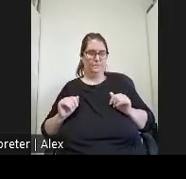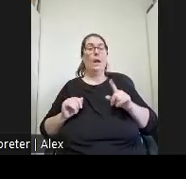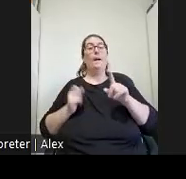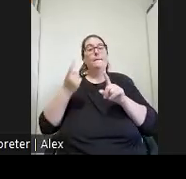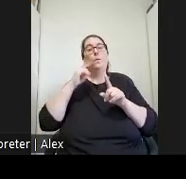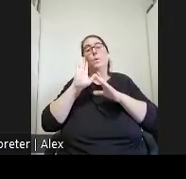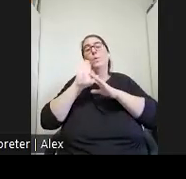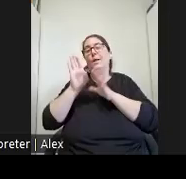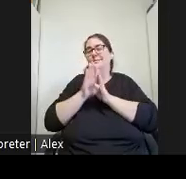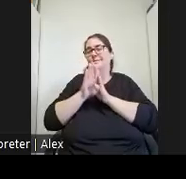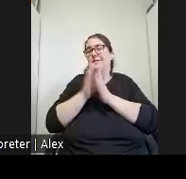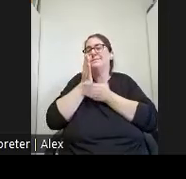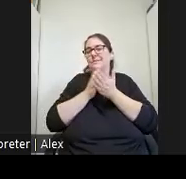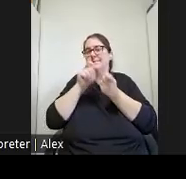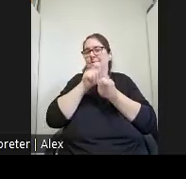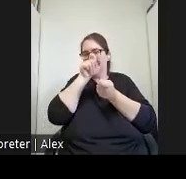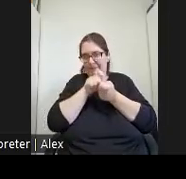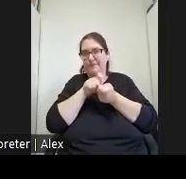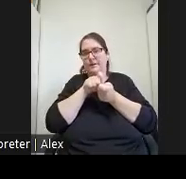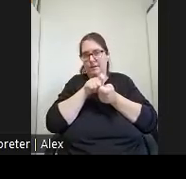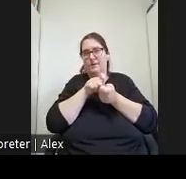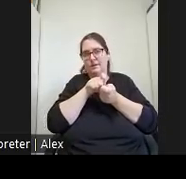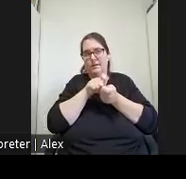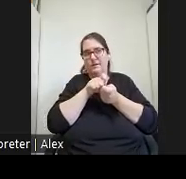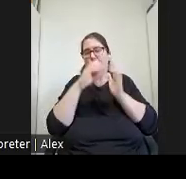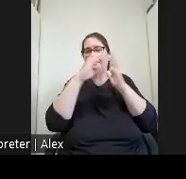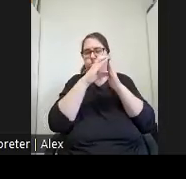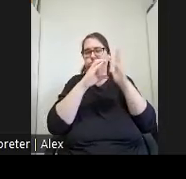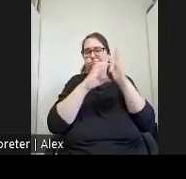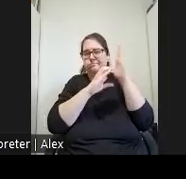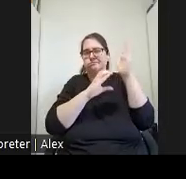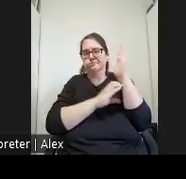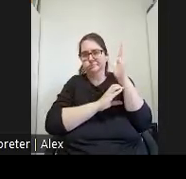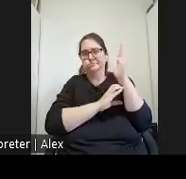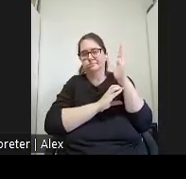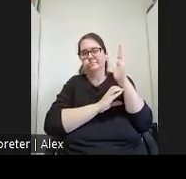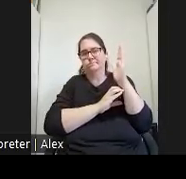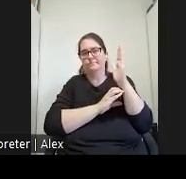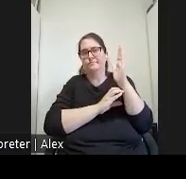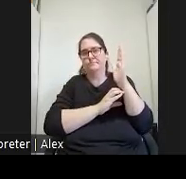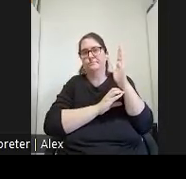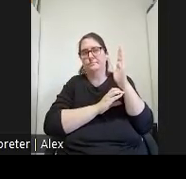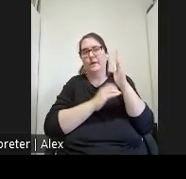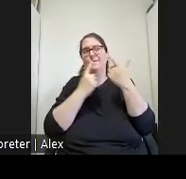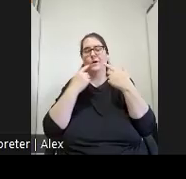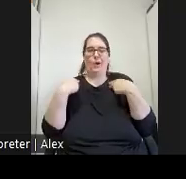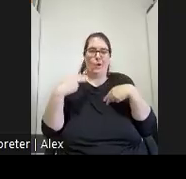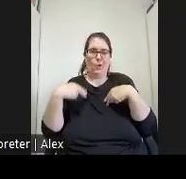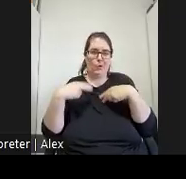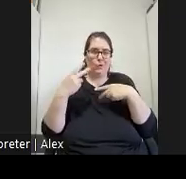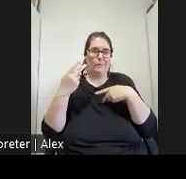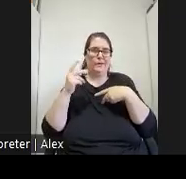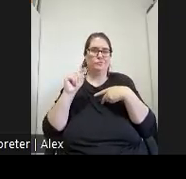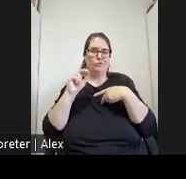some specialized portions of the tools for, and the human trafficking survivor is one of